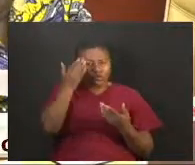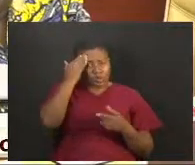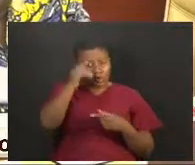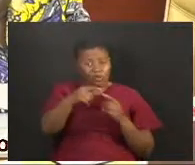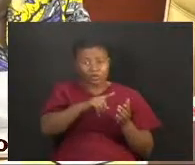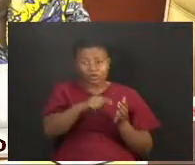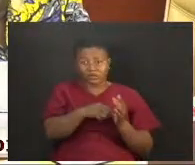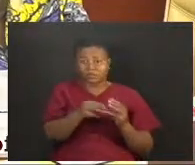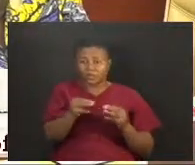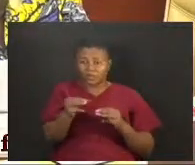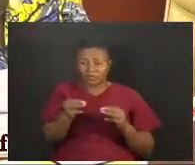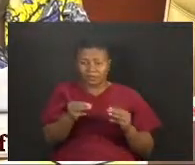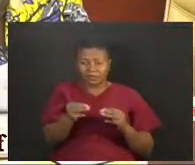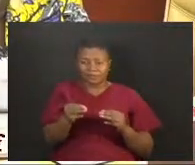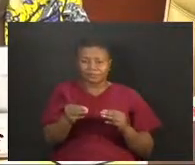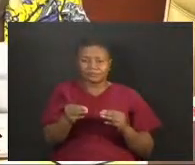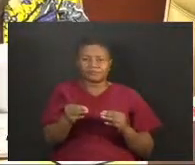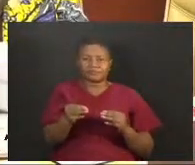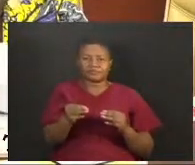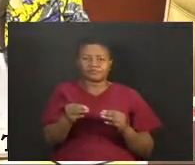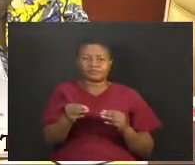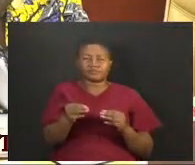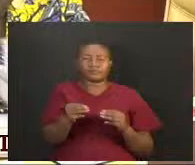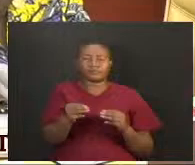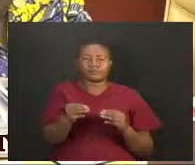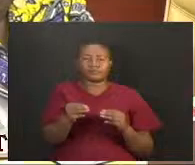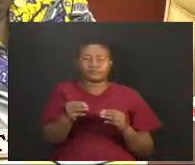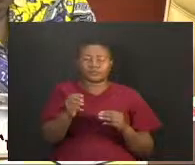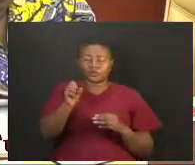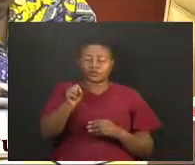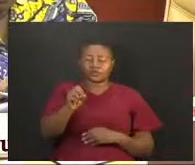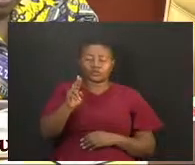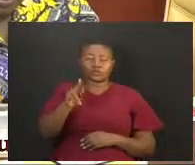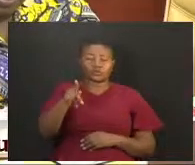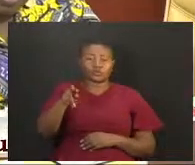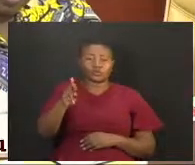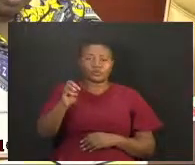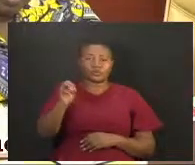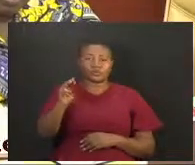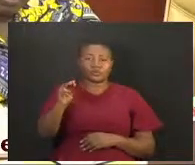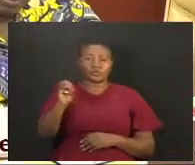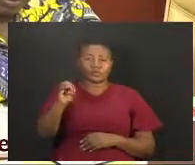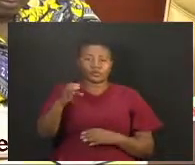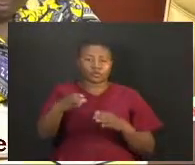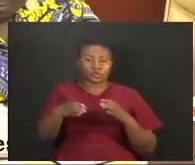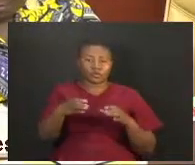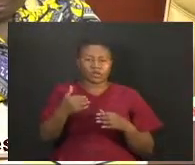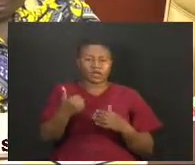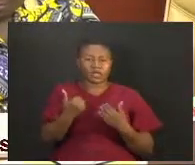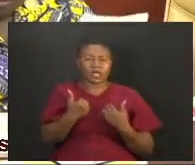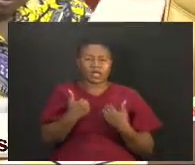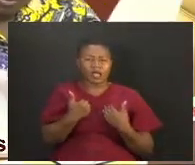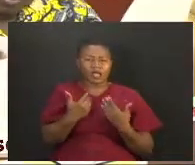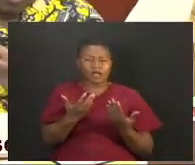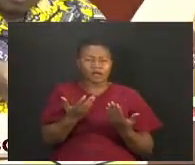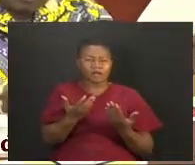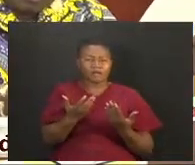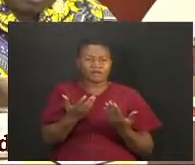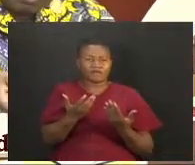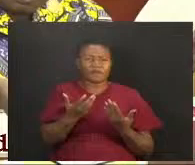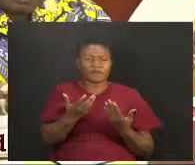You see, the Supreme Court has had an occasion to give